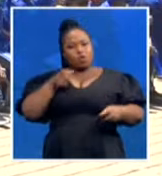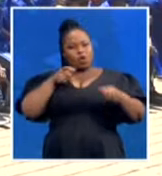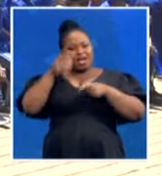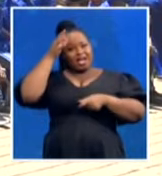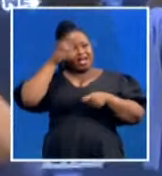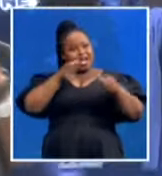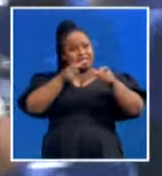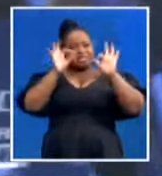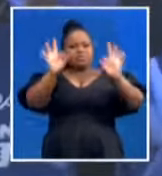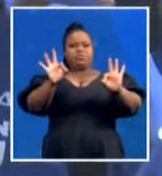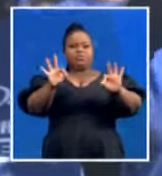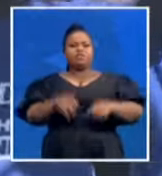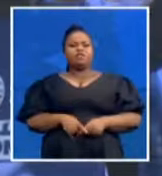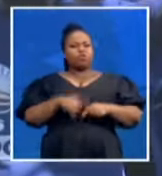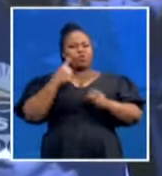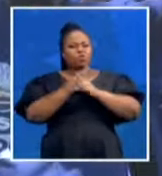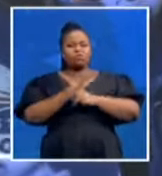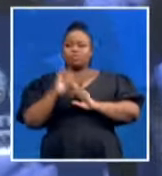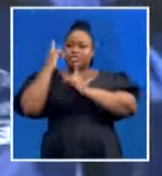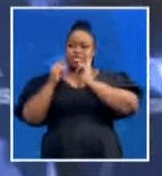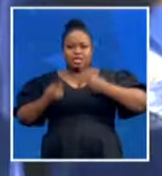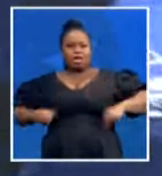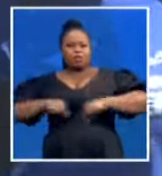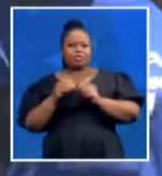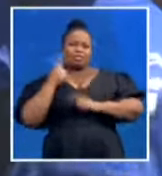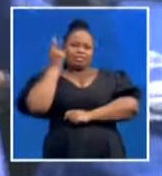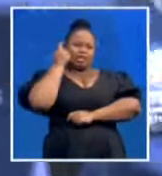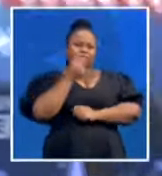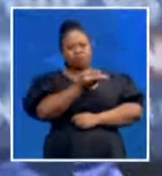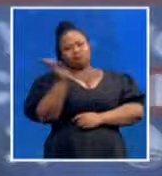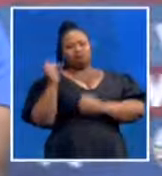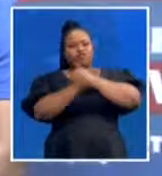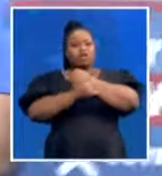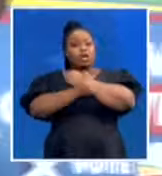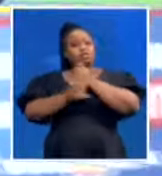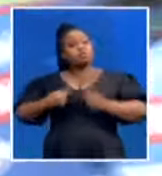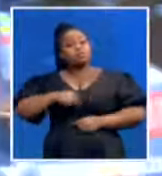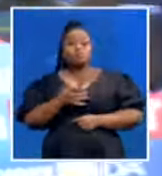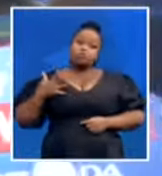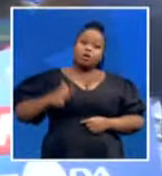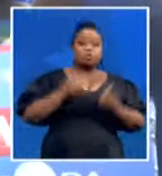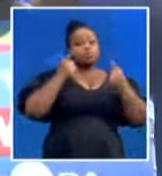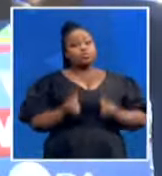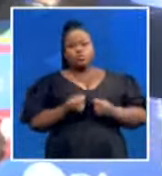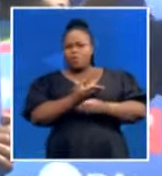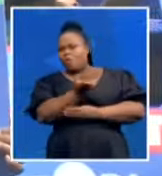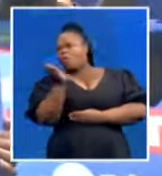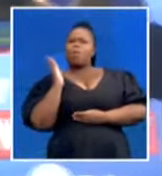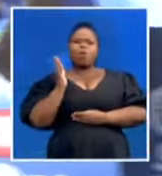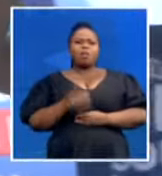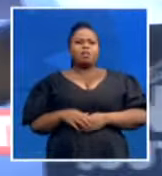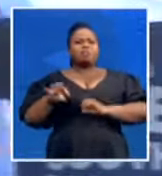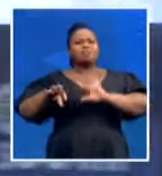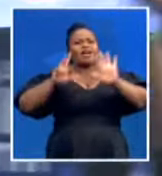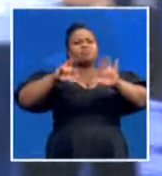our cities, in our towns across the country. We want to do for the rest of the country what we managed to do for Cape Town, what